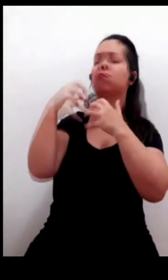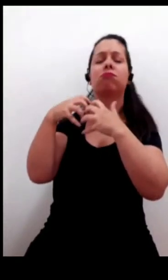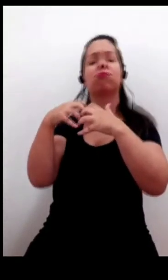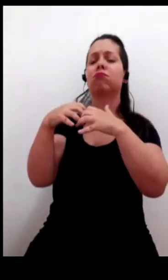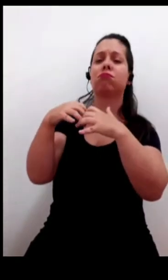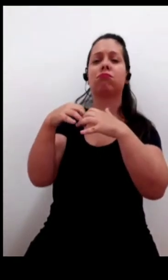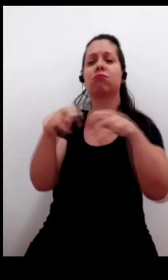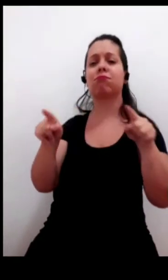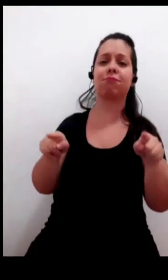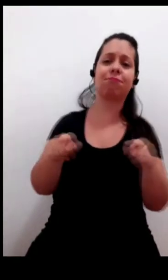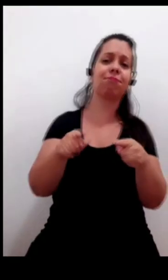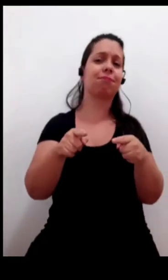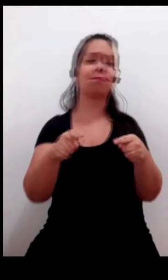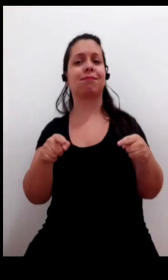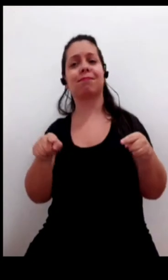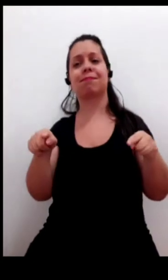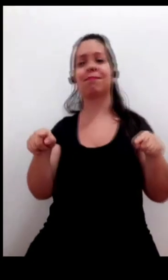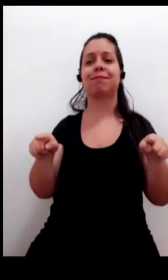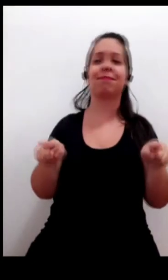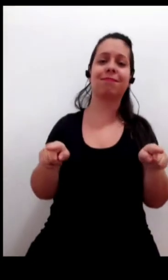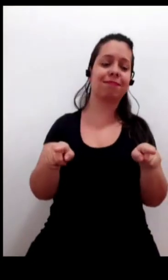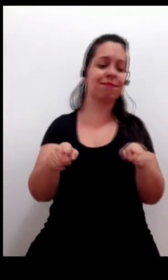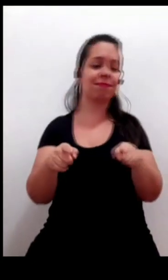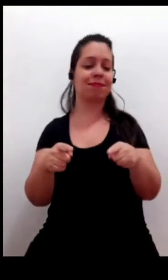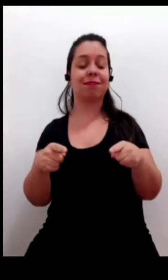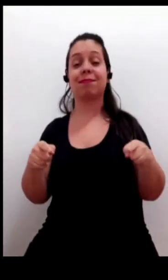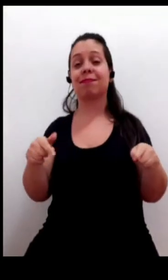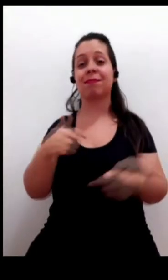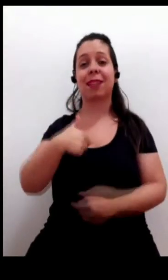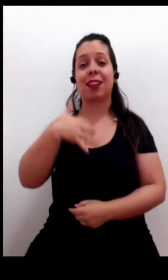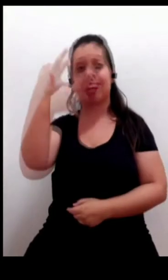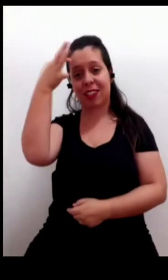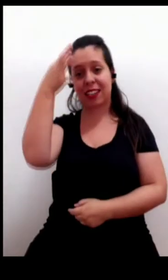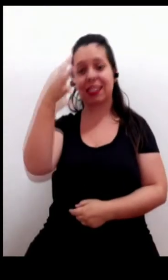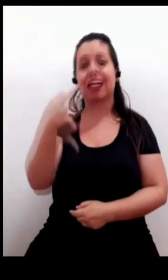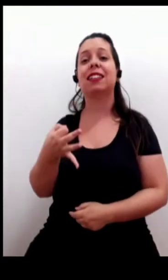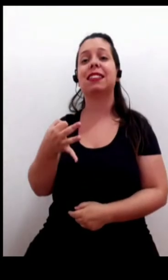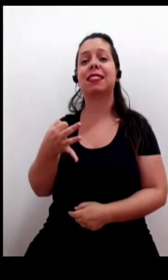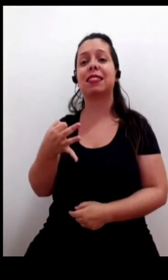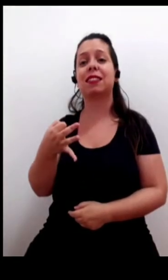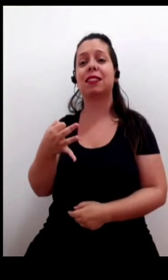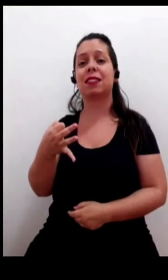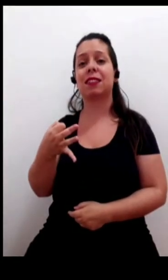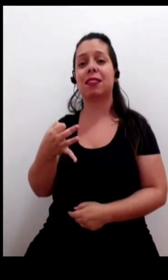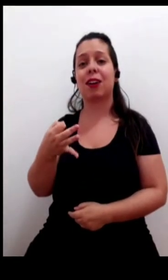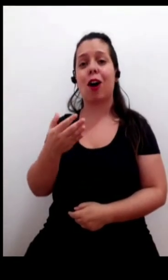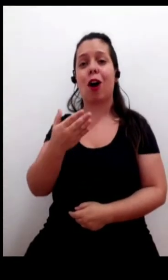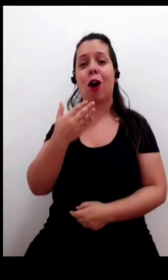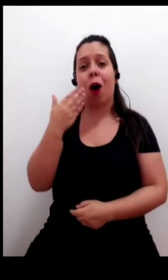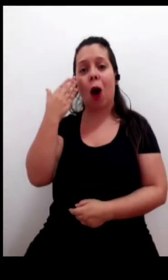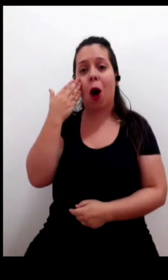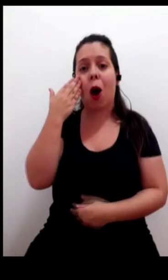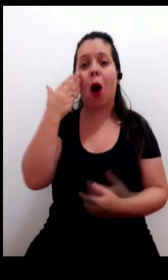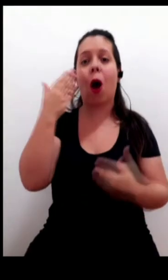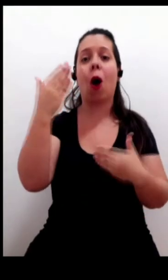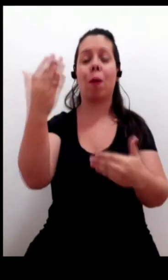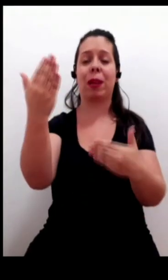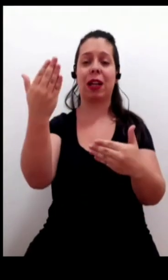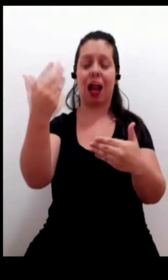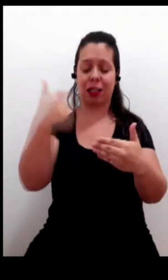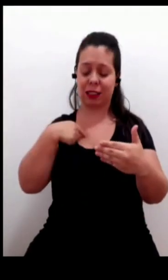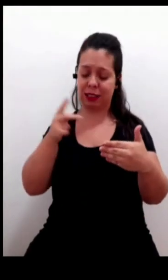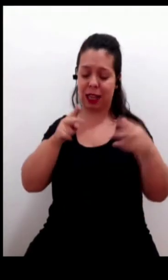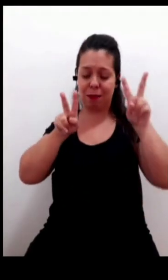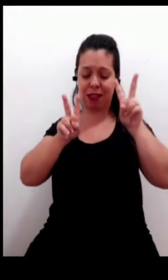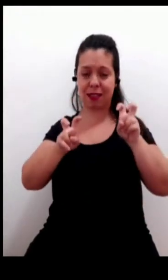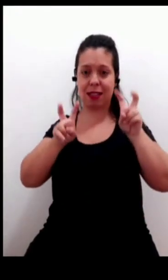I'm sure they'd say, thanks for quoting us so much, but we don't want to take a bow.